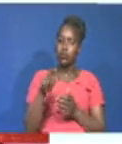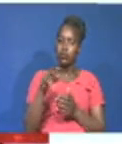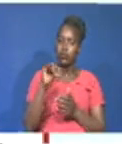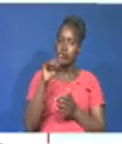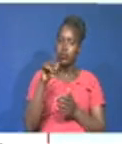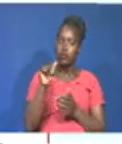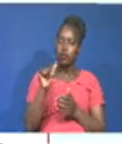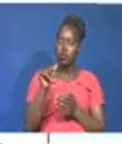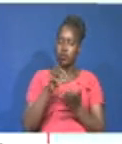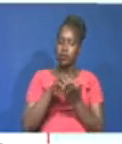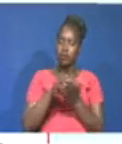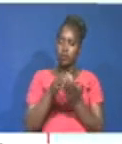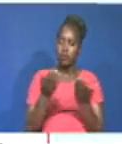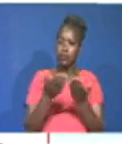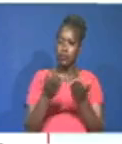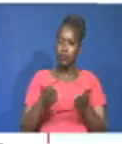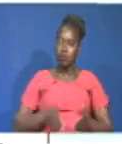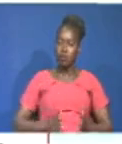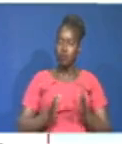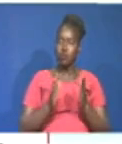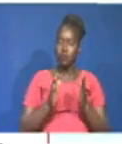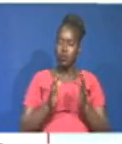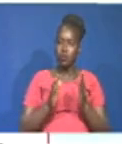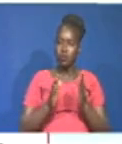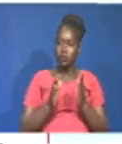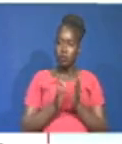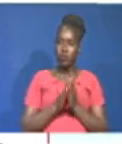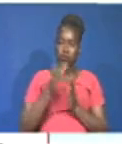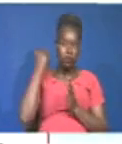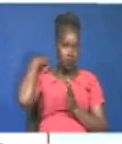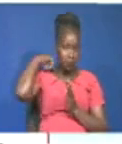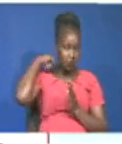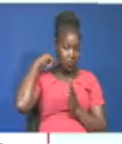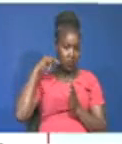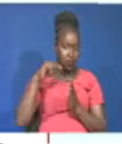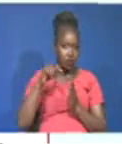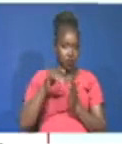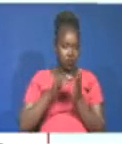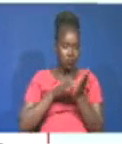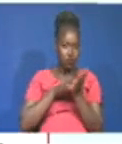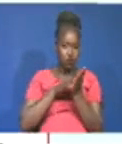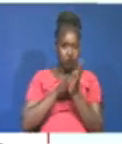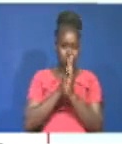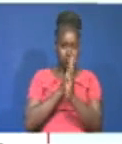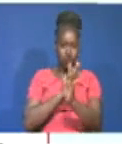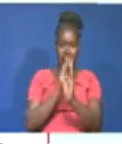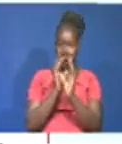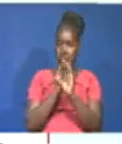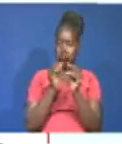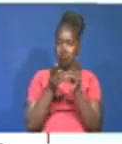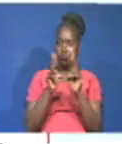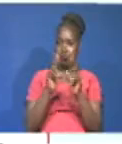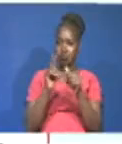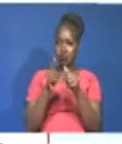whereby a child is born with a bug that has not fused, and it happens within the